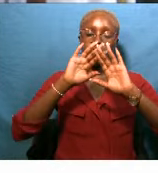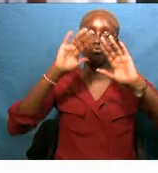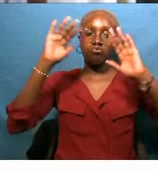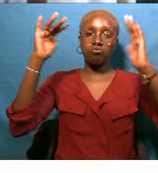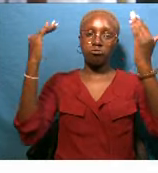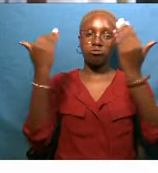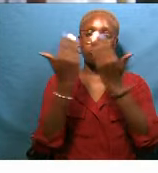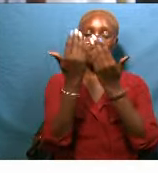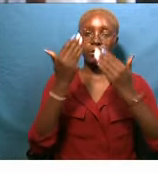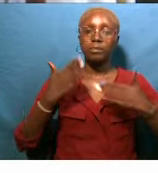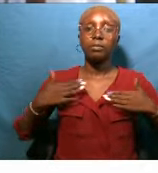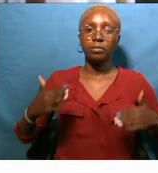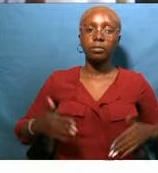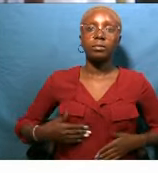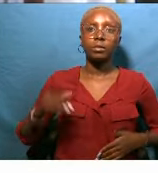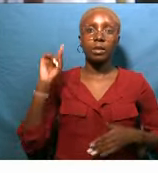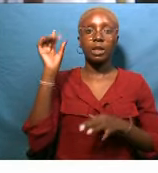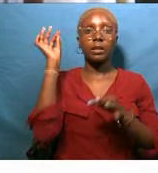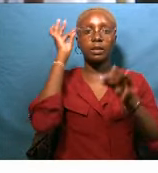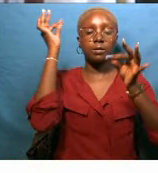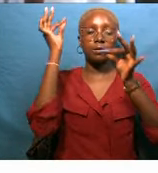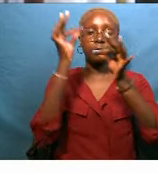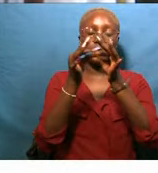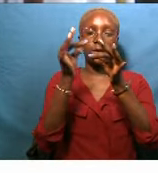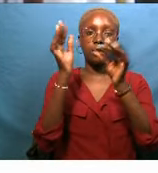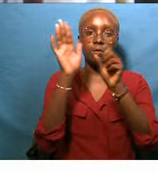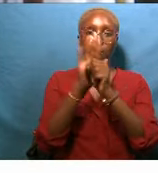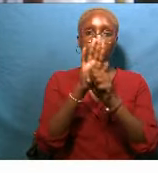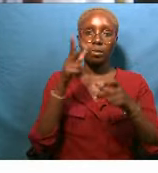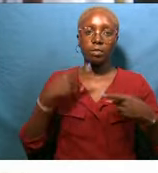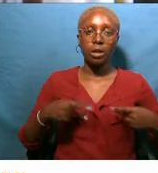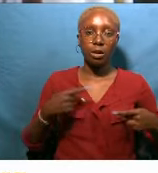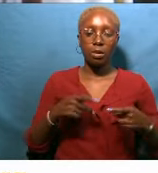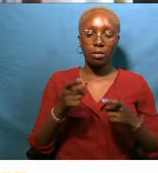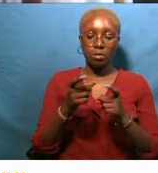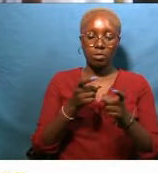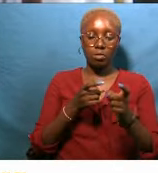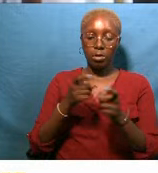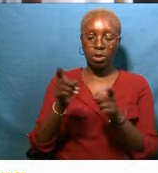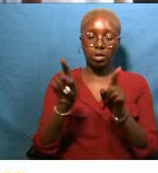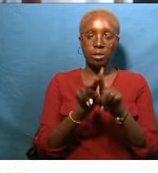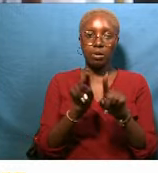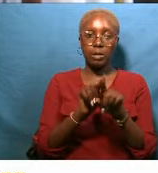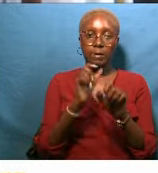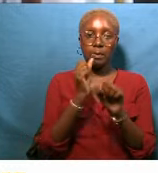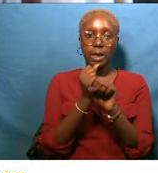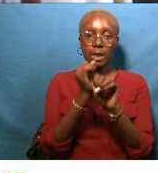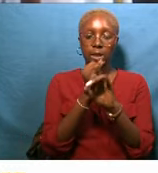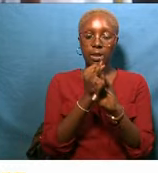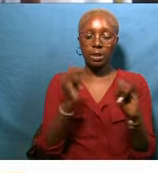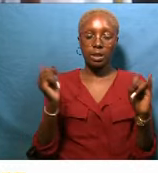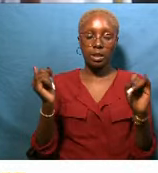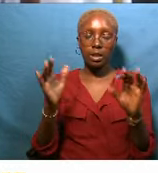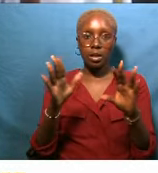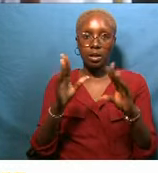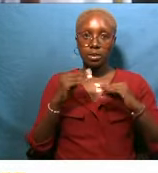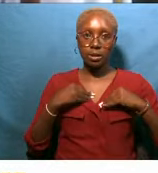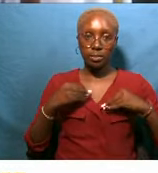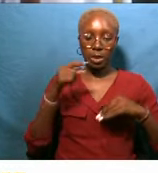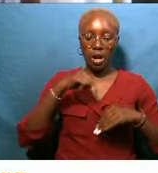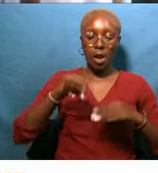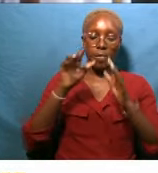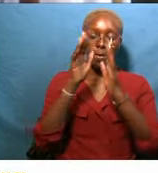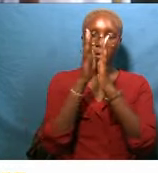of your faithful people is governed and sanctified, receive our supplication and